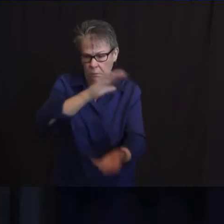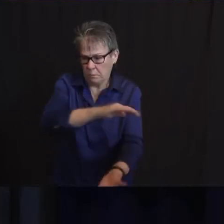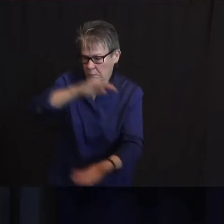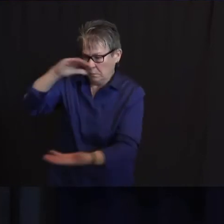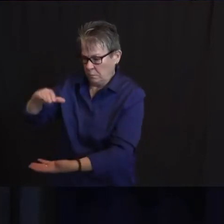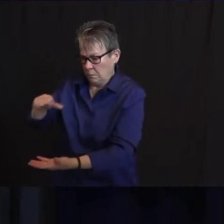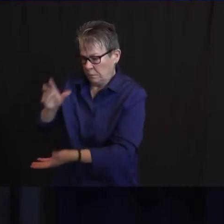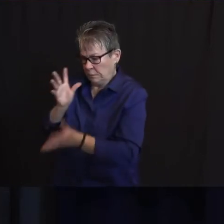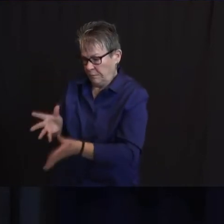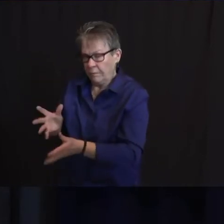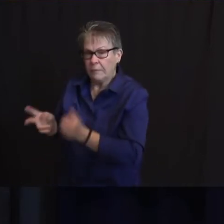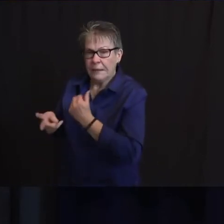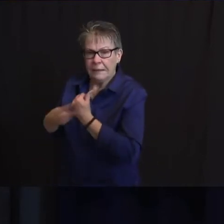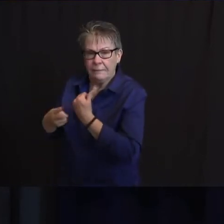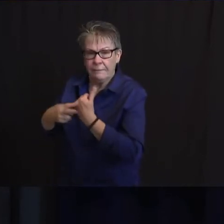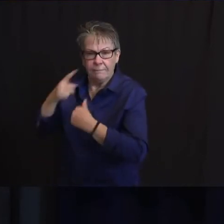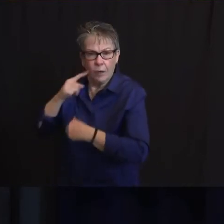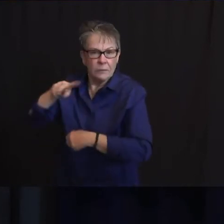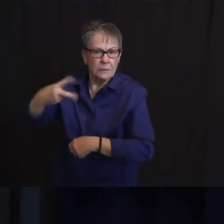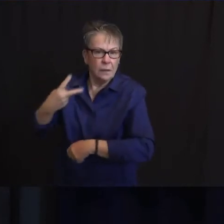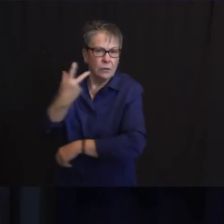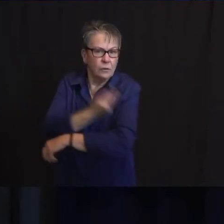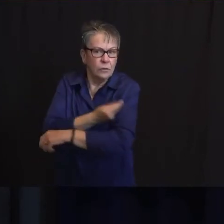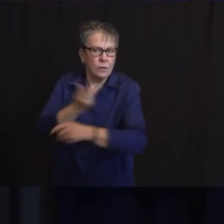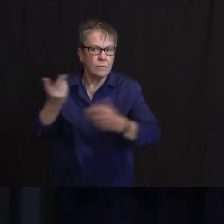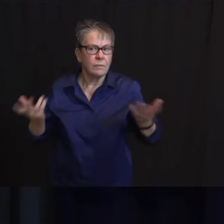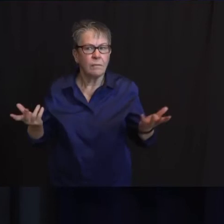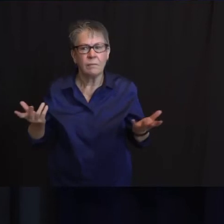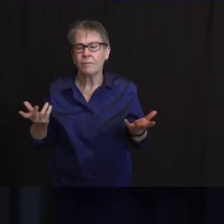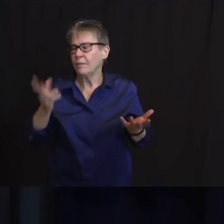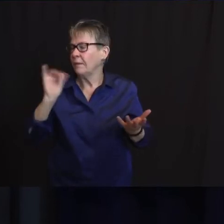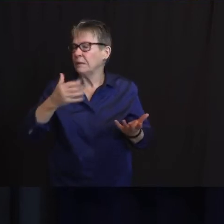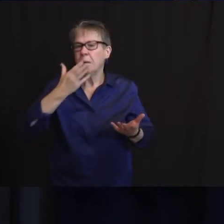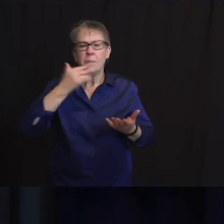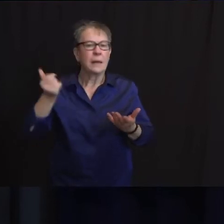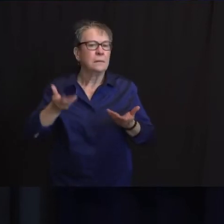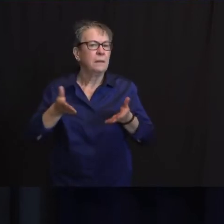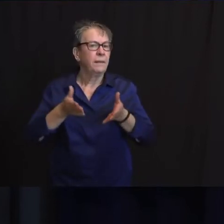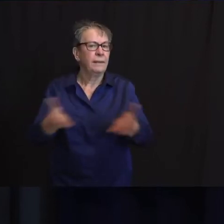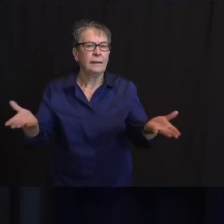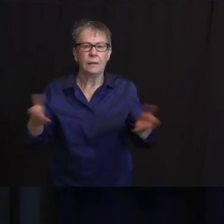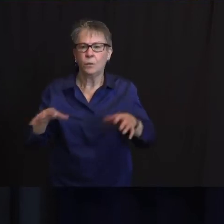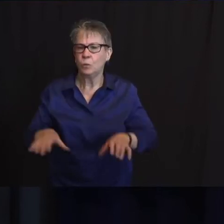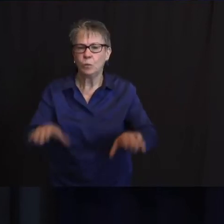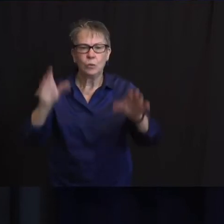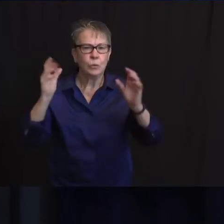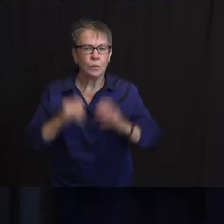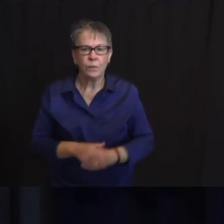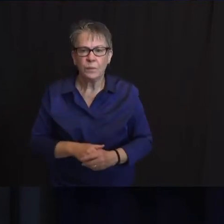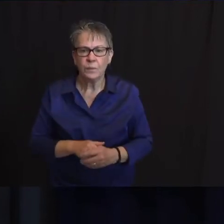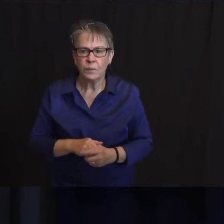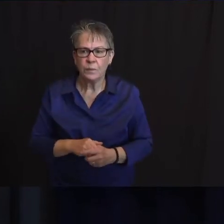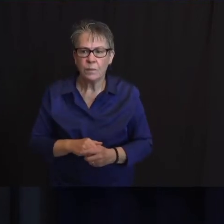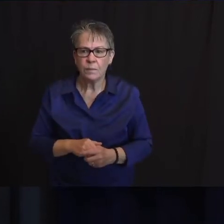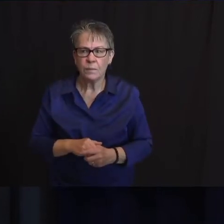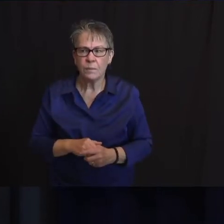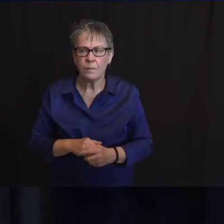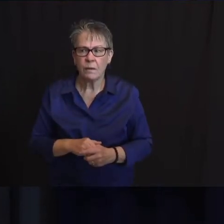dose. And that is the best practice. Get your second dose appointment before you leave, after getting your first dose.